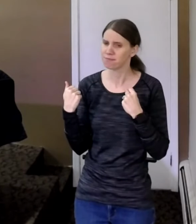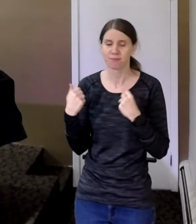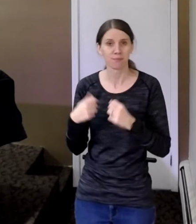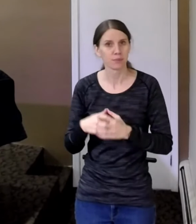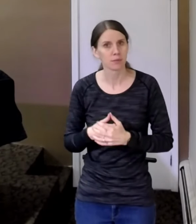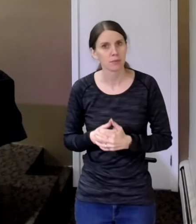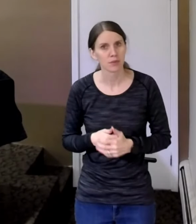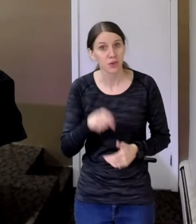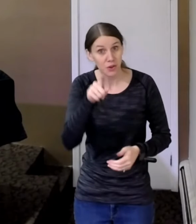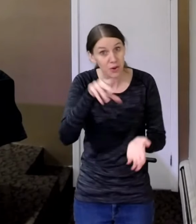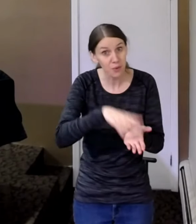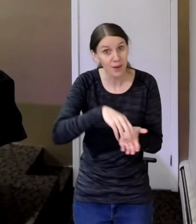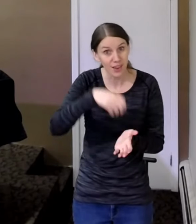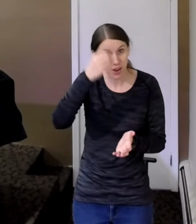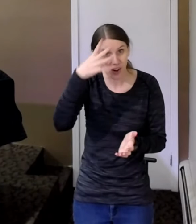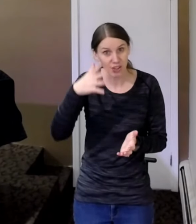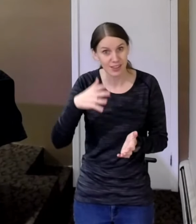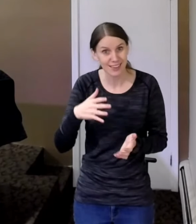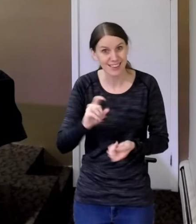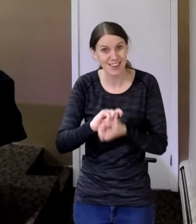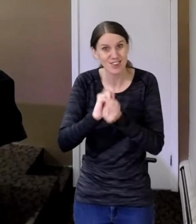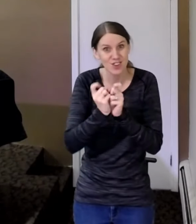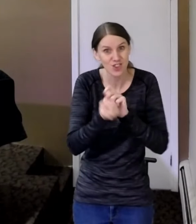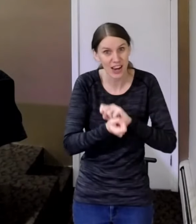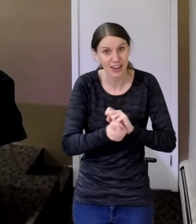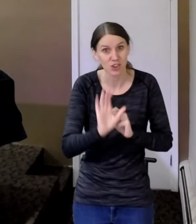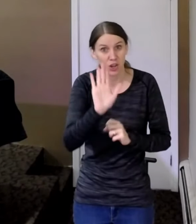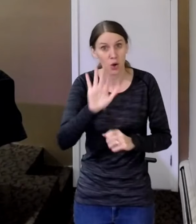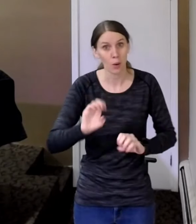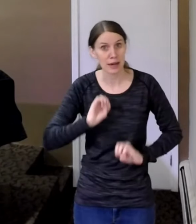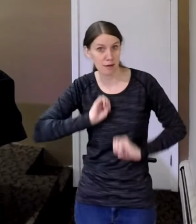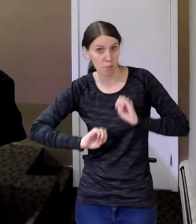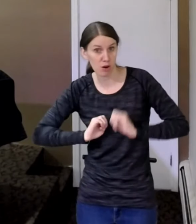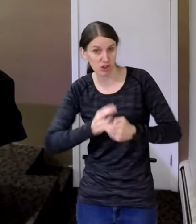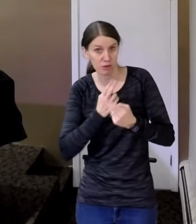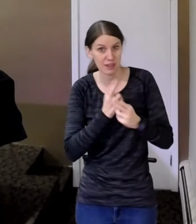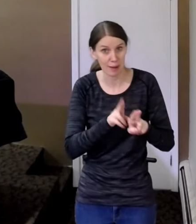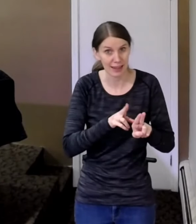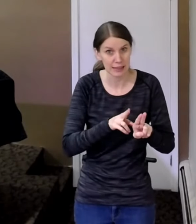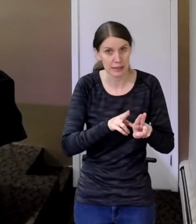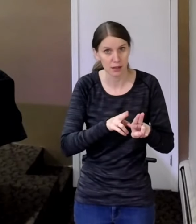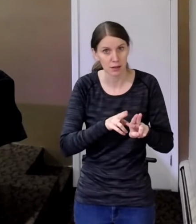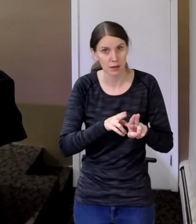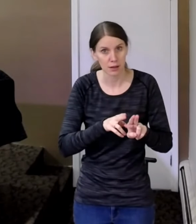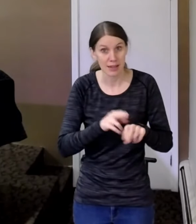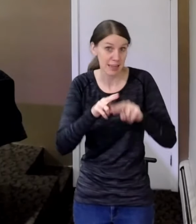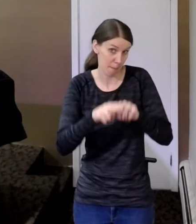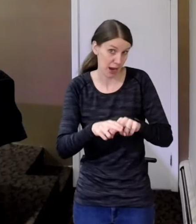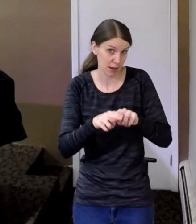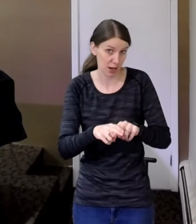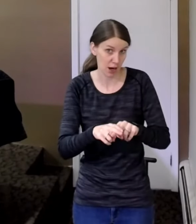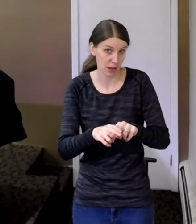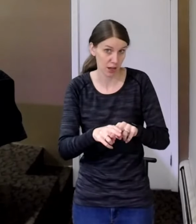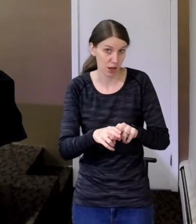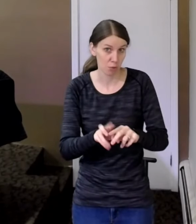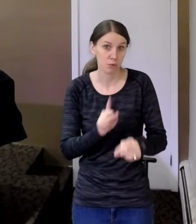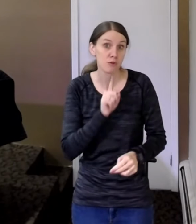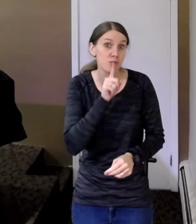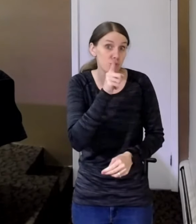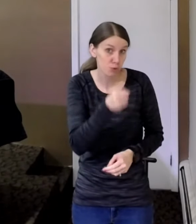You learned to change your emotional response based on what was really going on